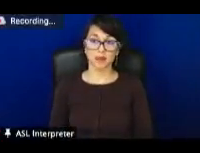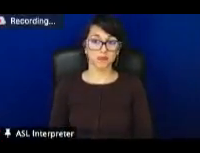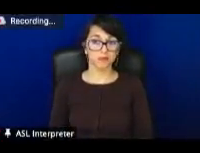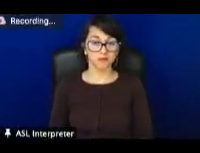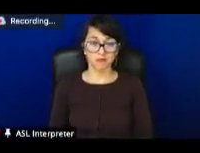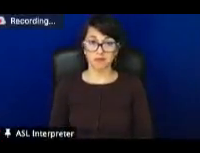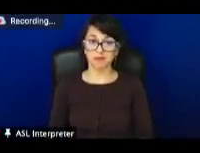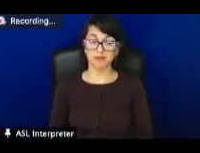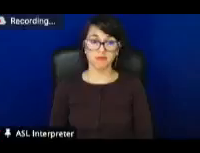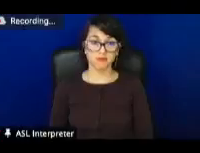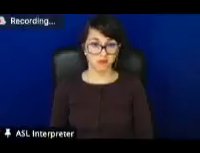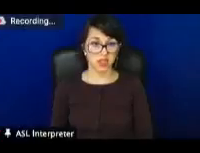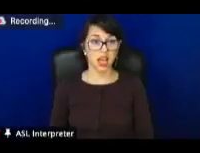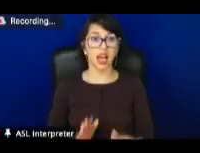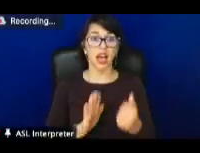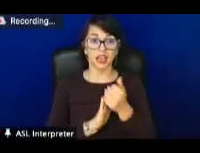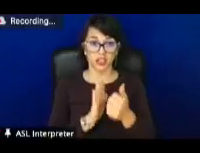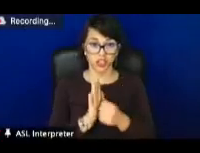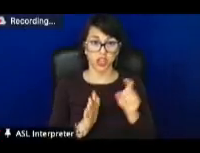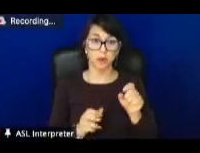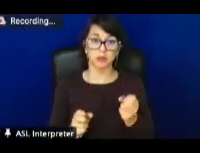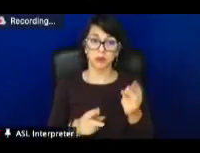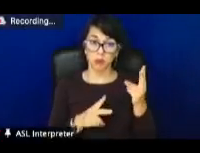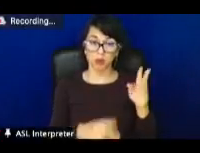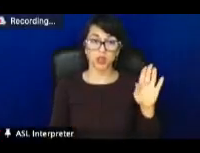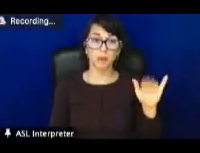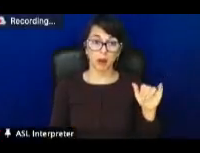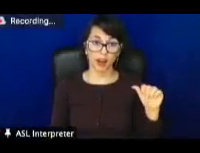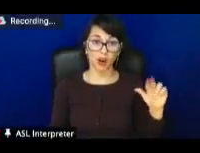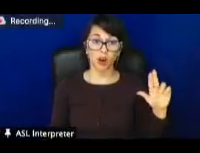items will be in by the first.